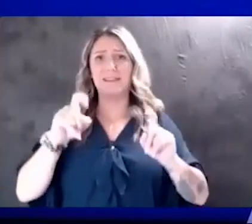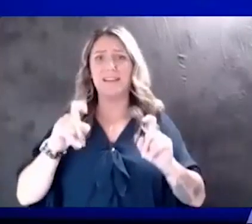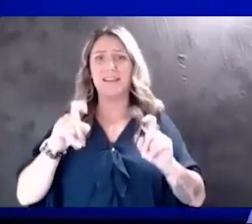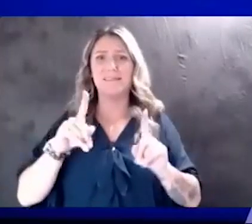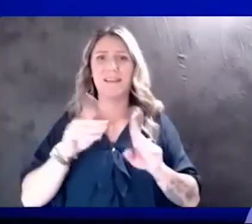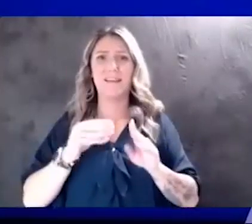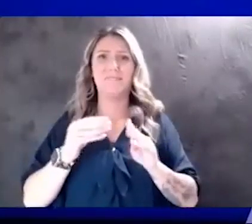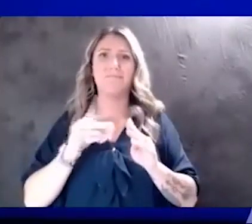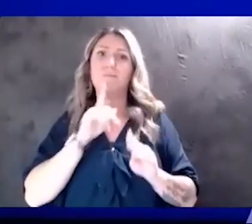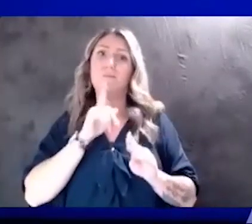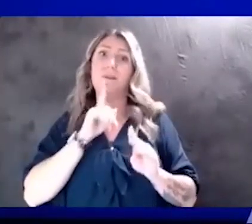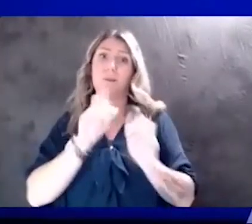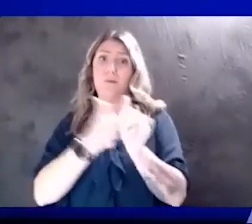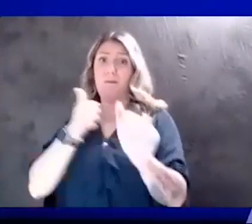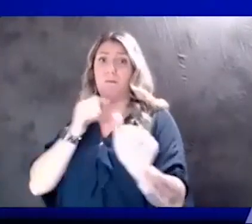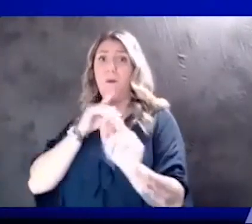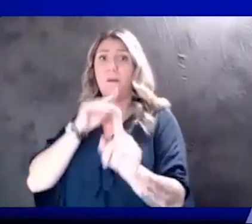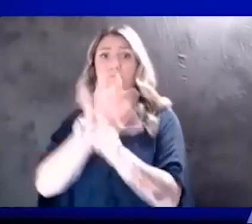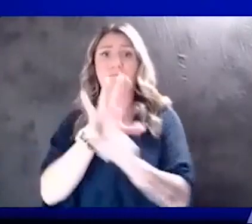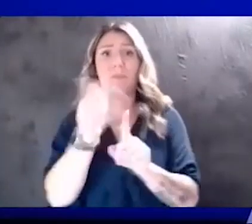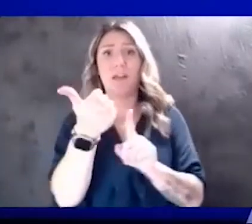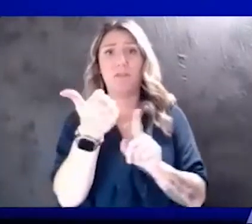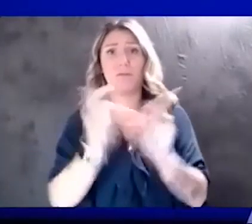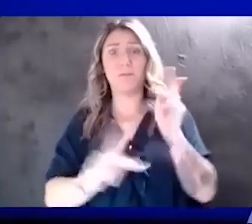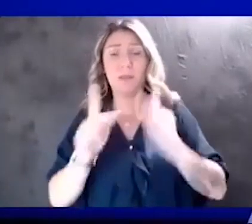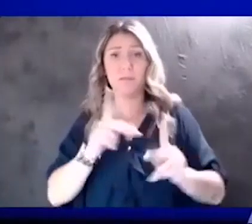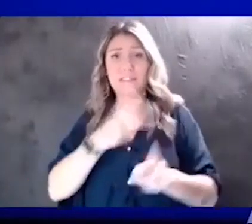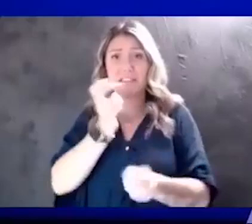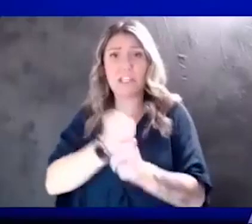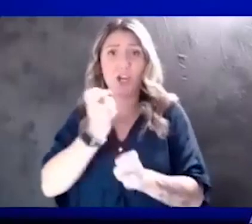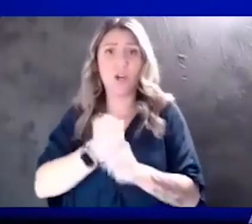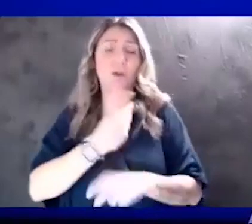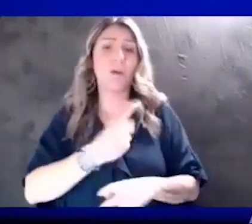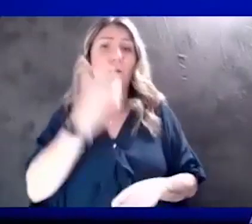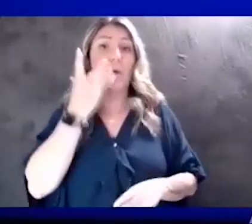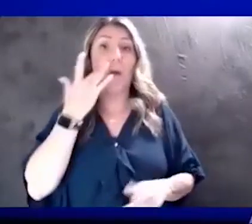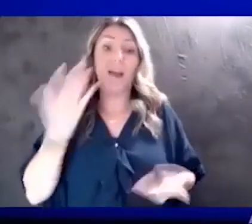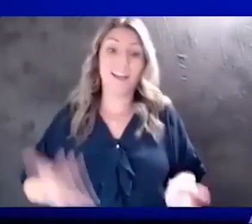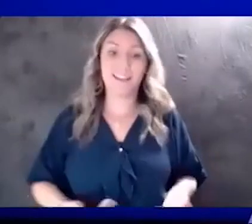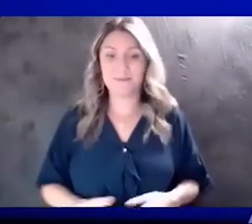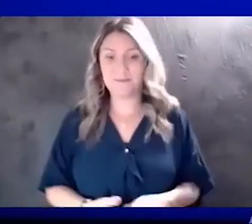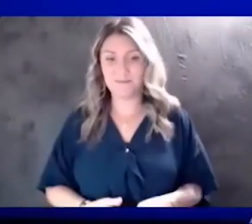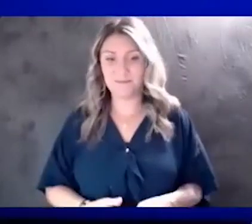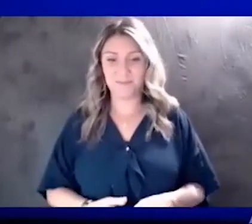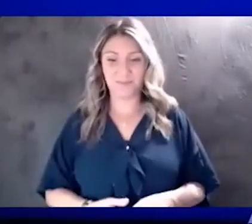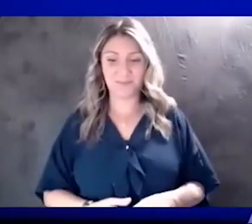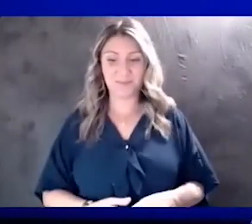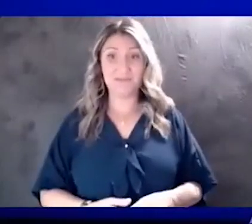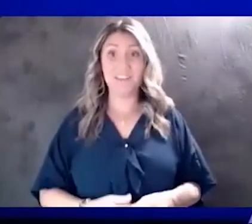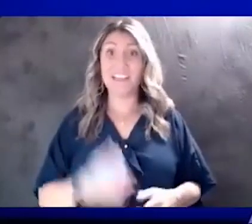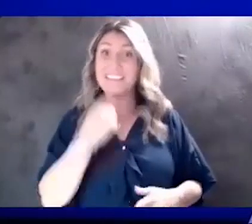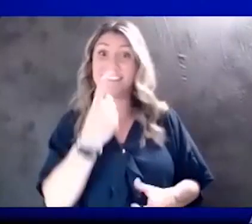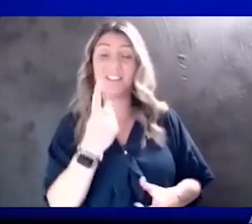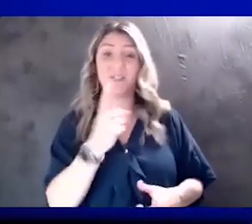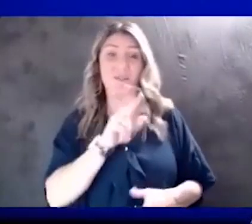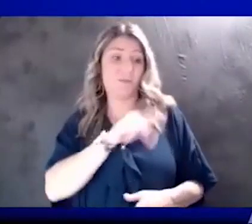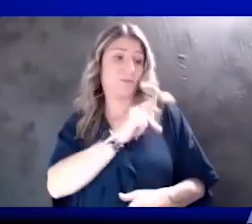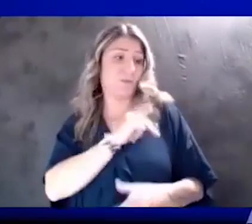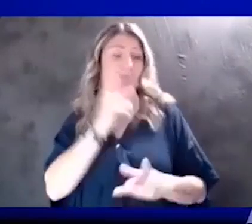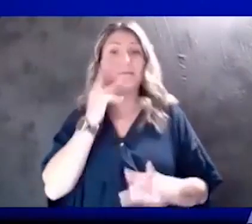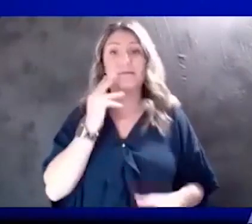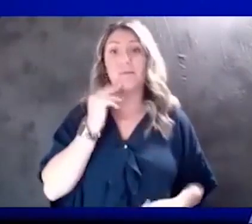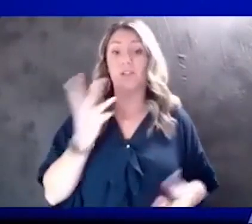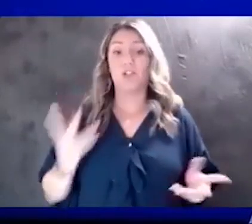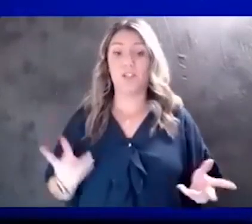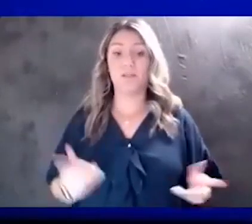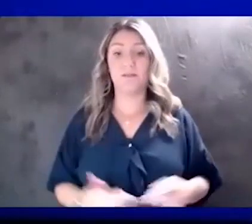So it's harder because it does. I can tell you from personal experience with me and my family. I mean, it is a little